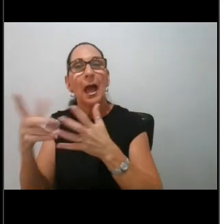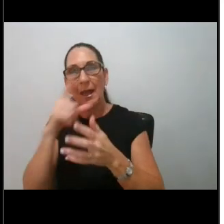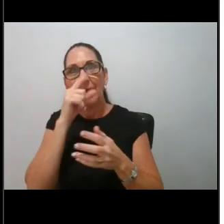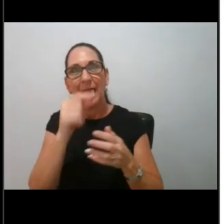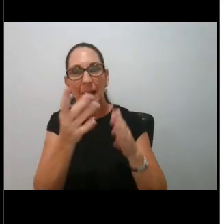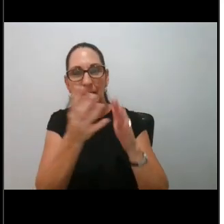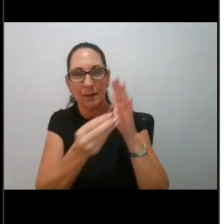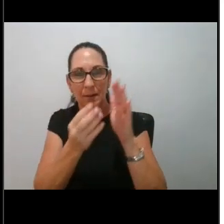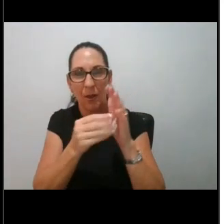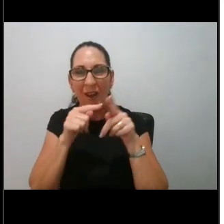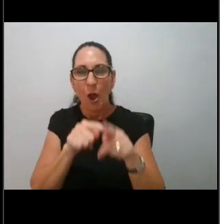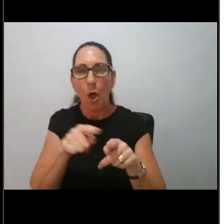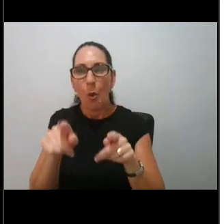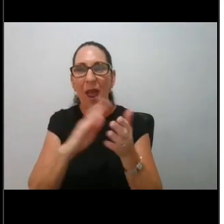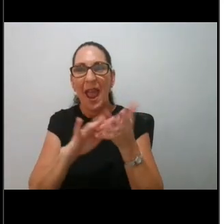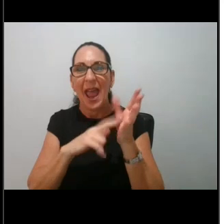screen.